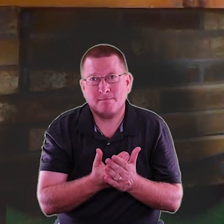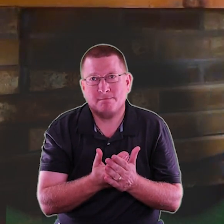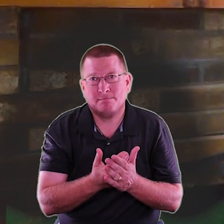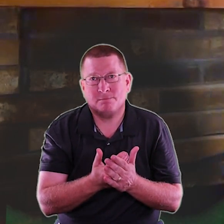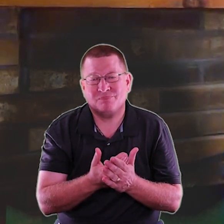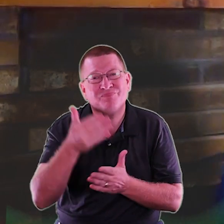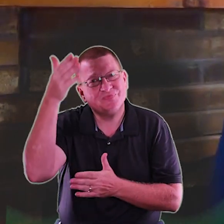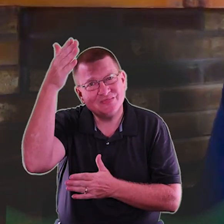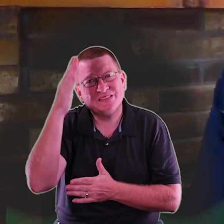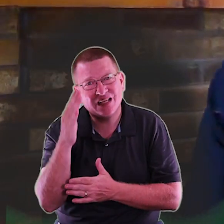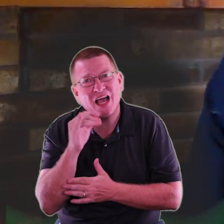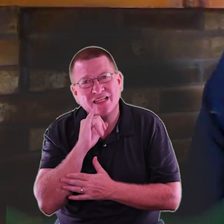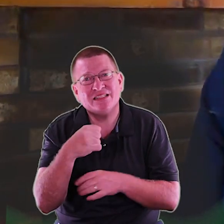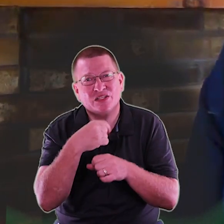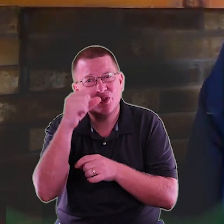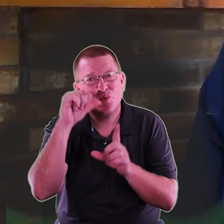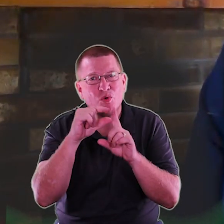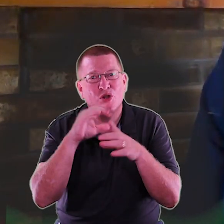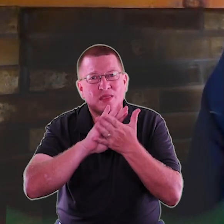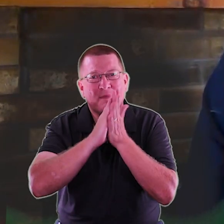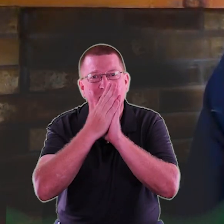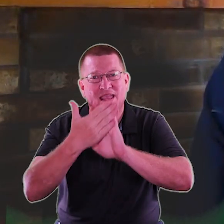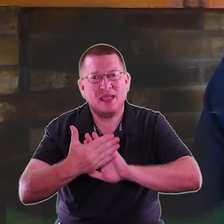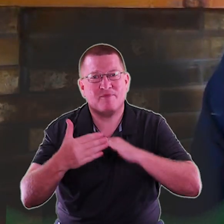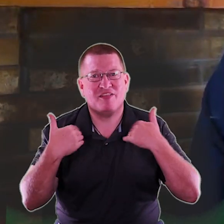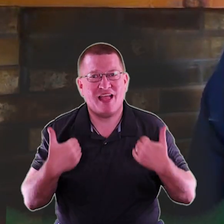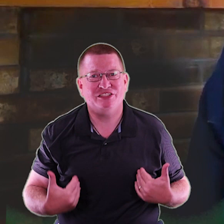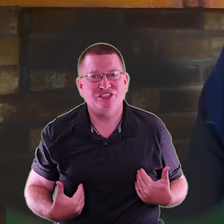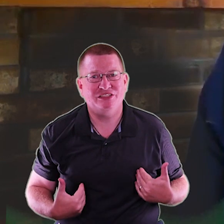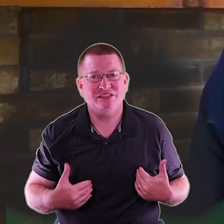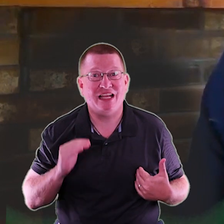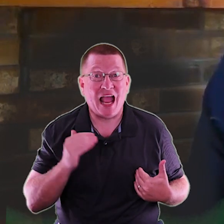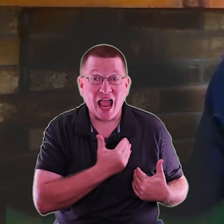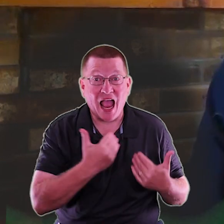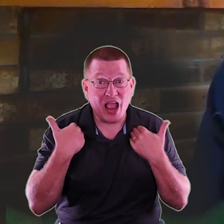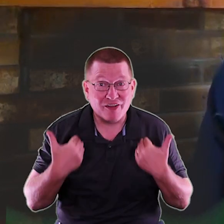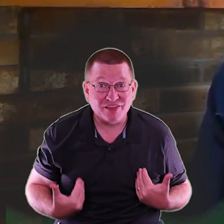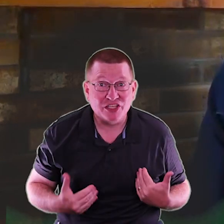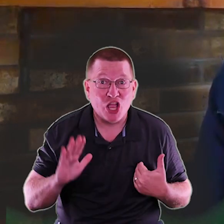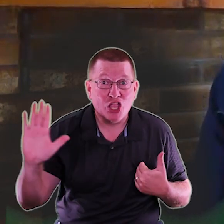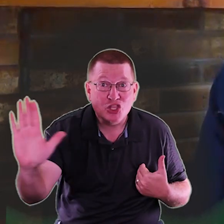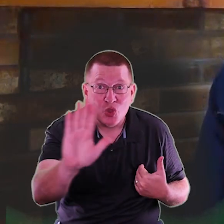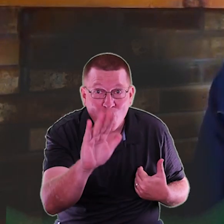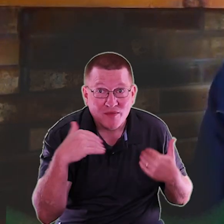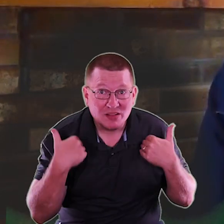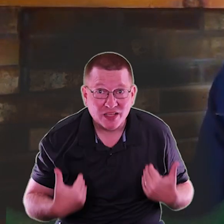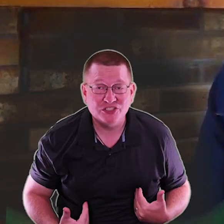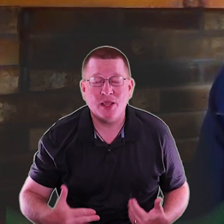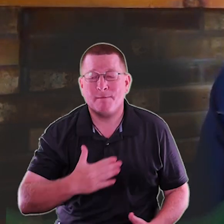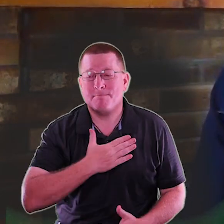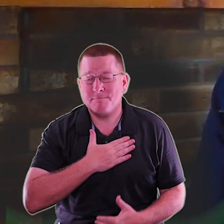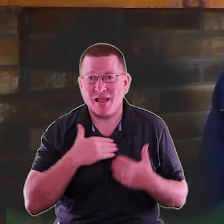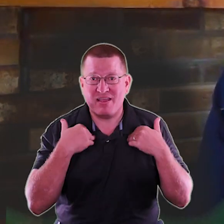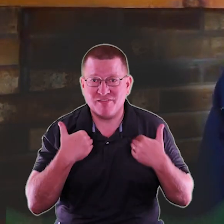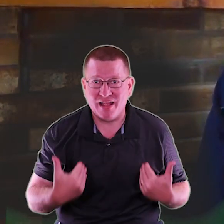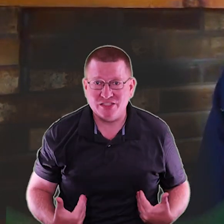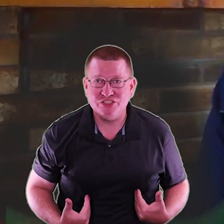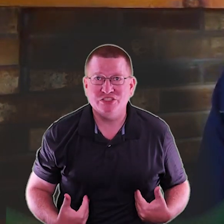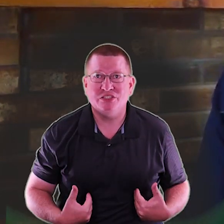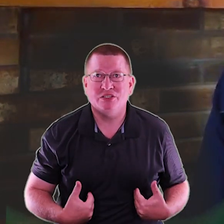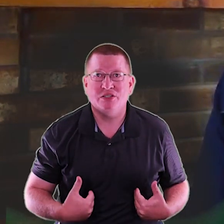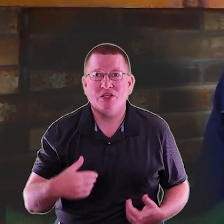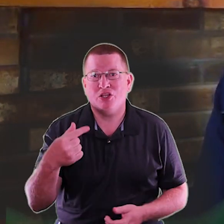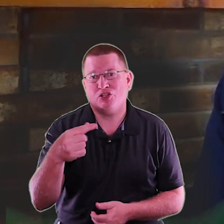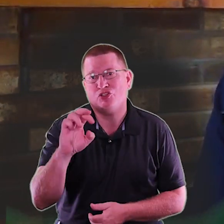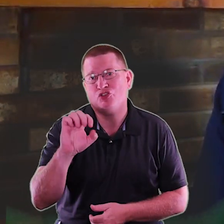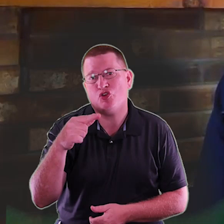And God is the Word made flesh, our flesh, your flesh, my flesh,